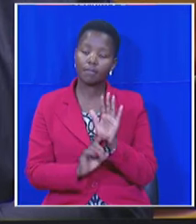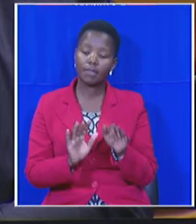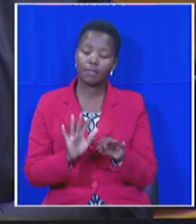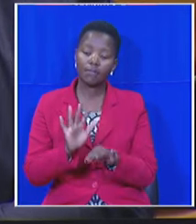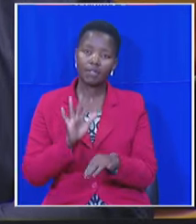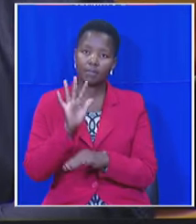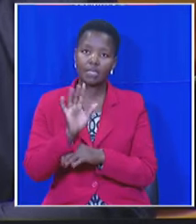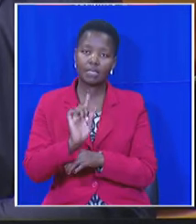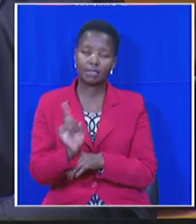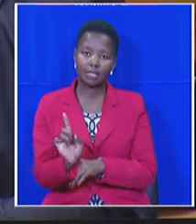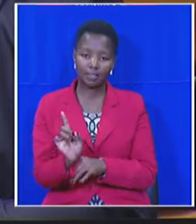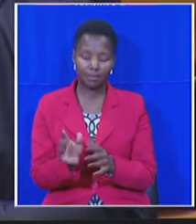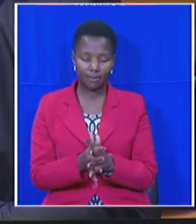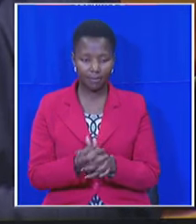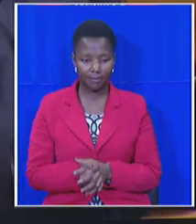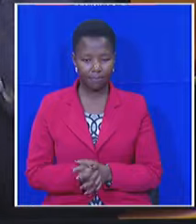seconds.